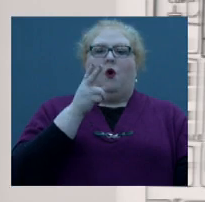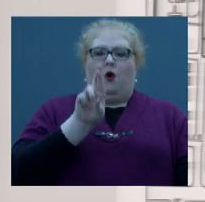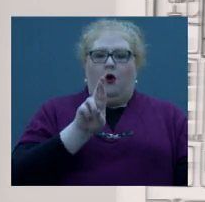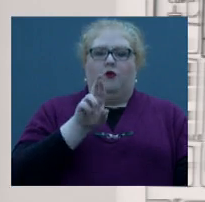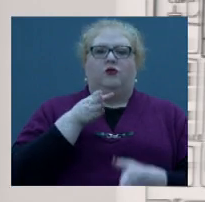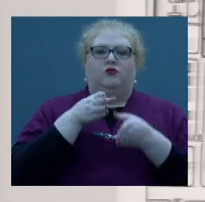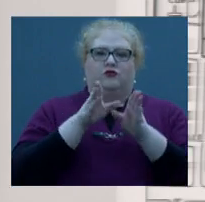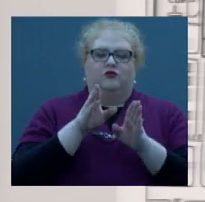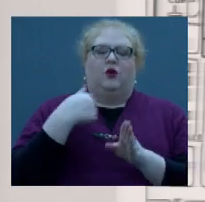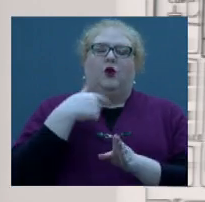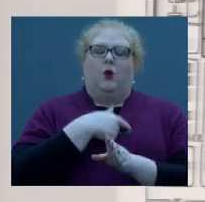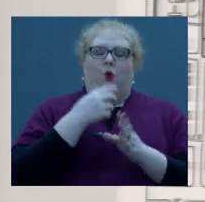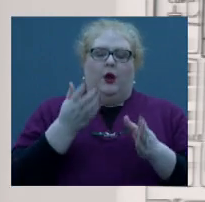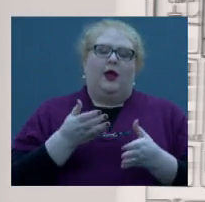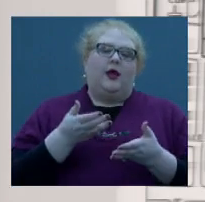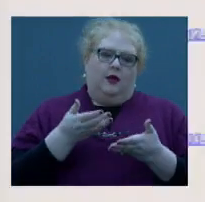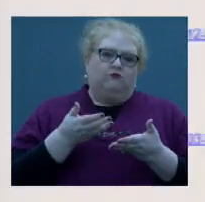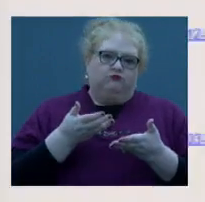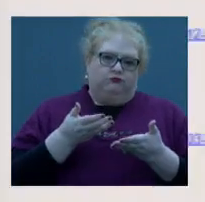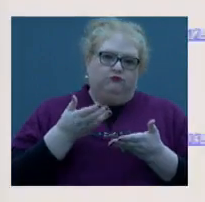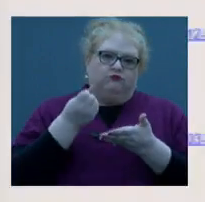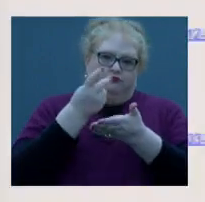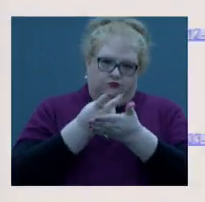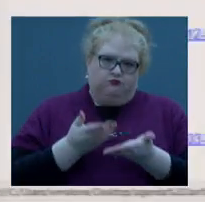of the POD revocation request.